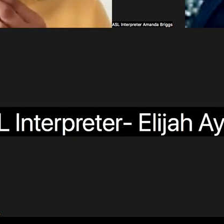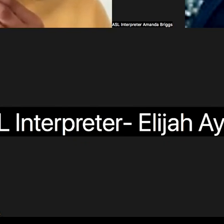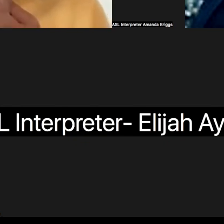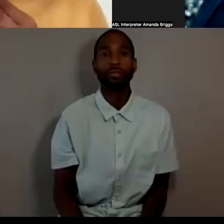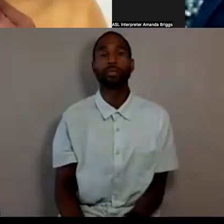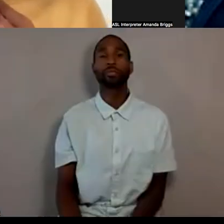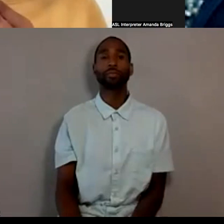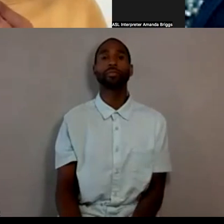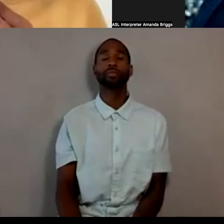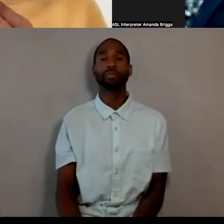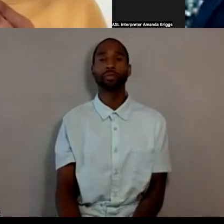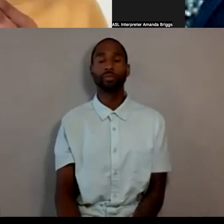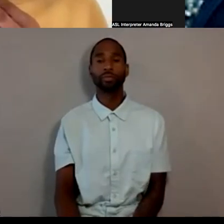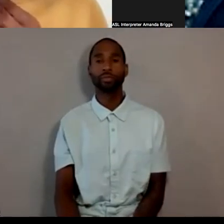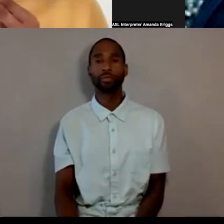Thank you.